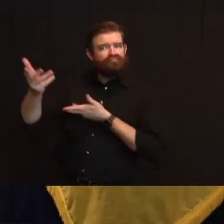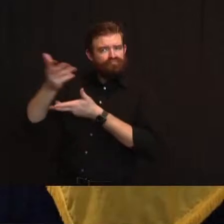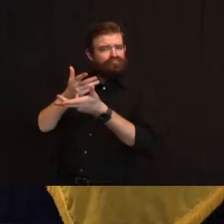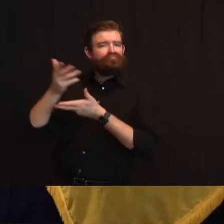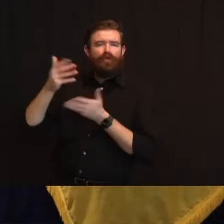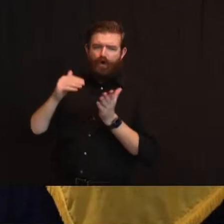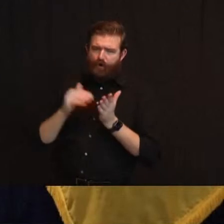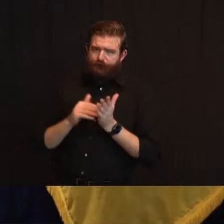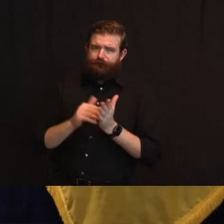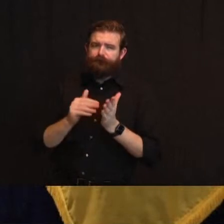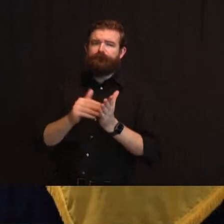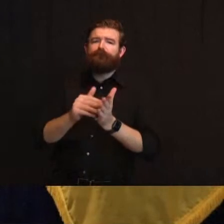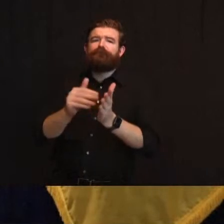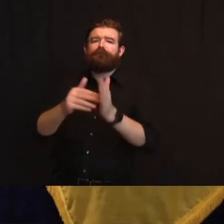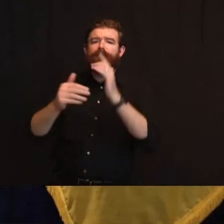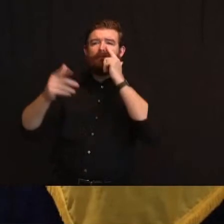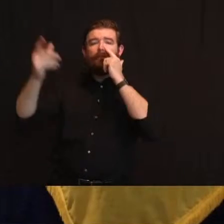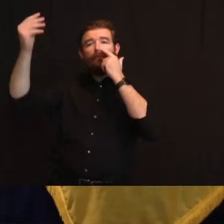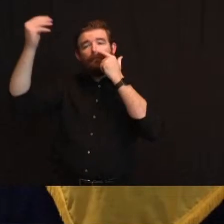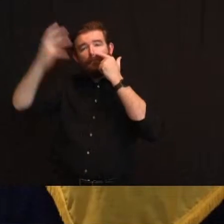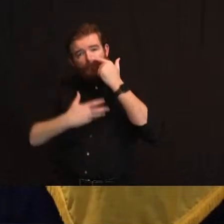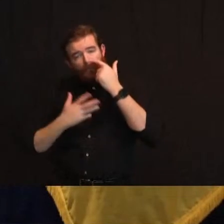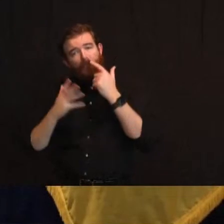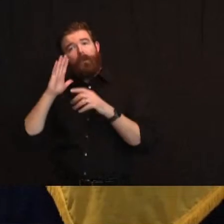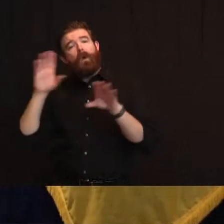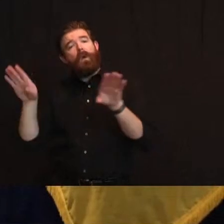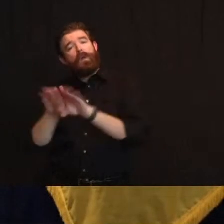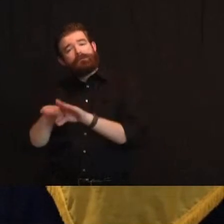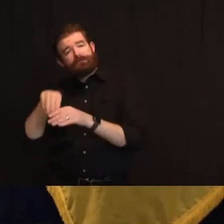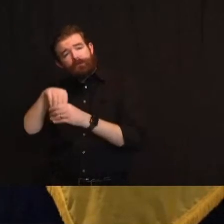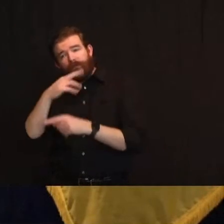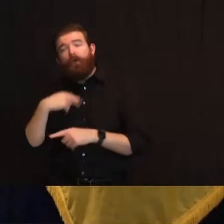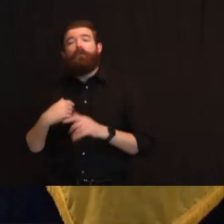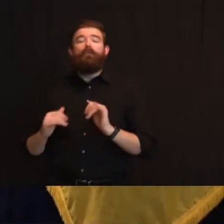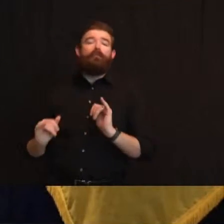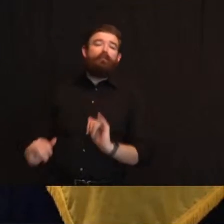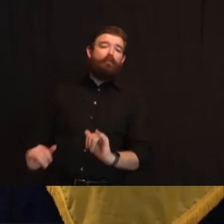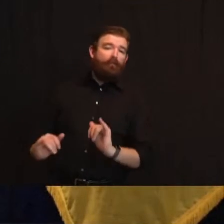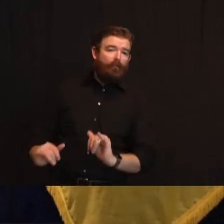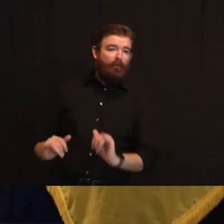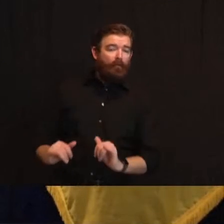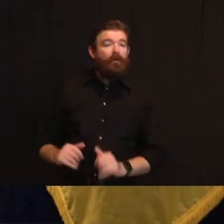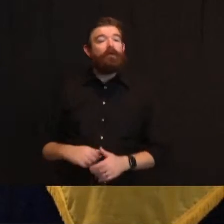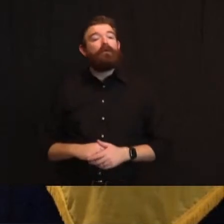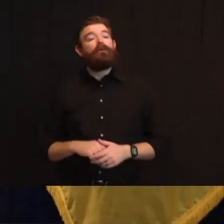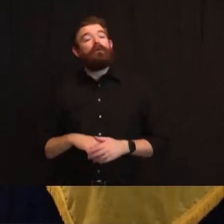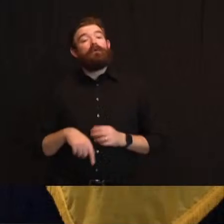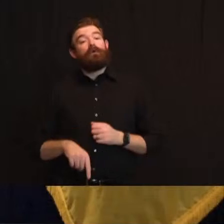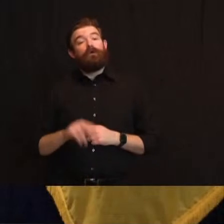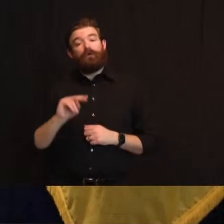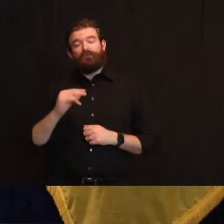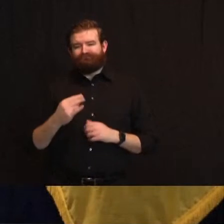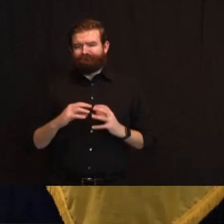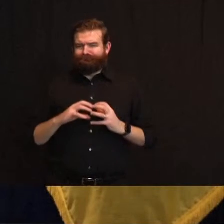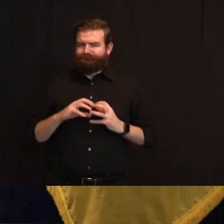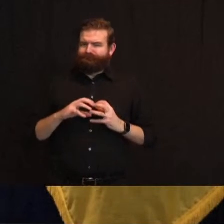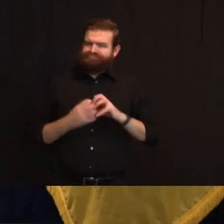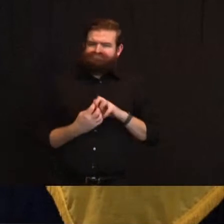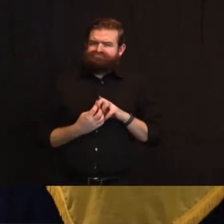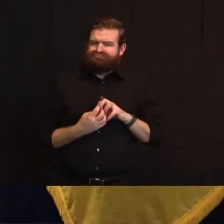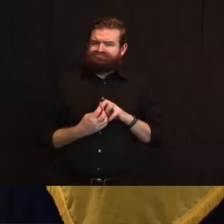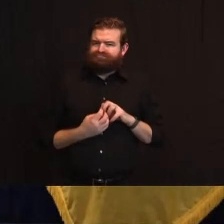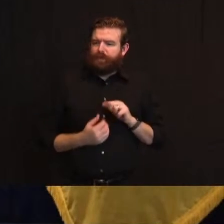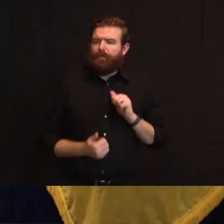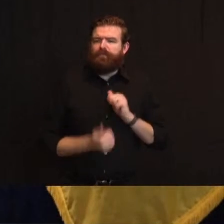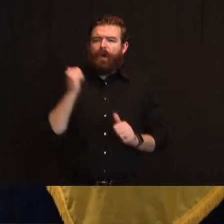York's, you know, we are the densest state in the nation, so to some extent we have elements that look like New York City without question. But New York